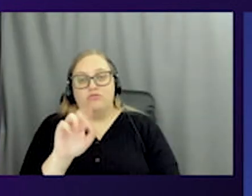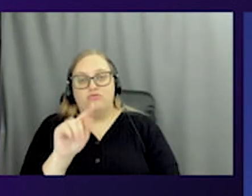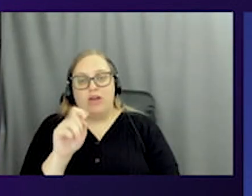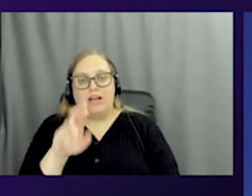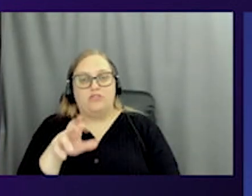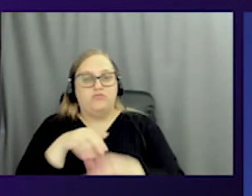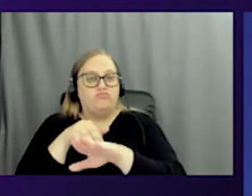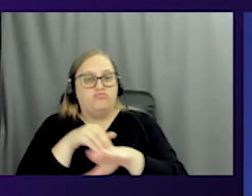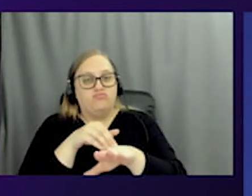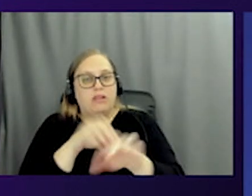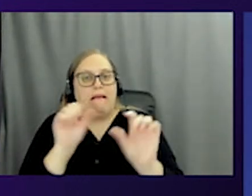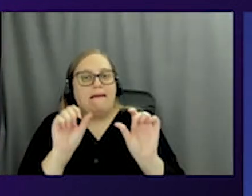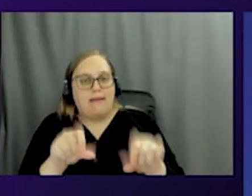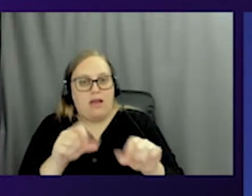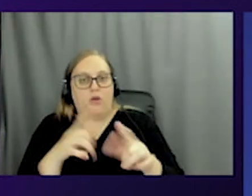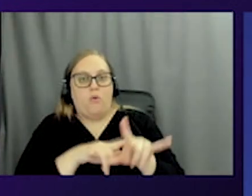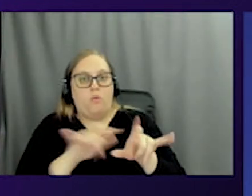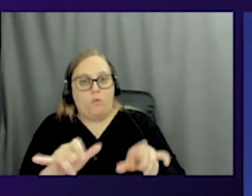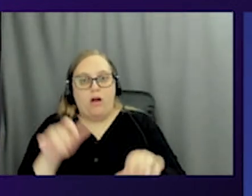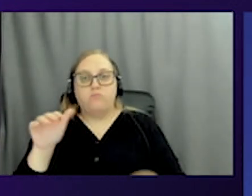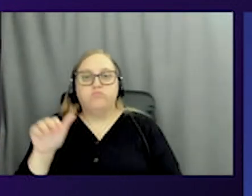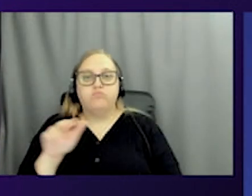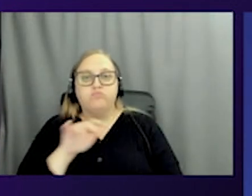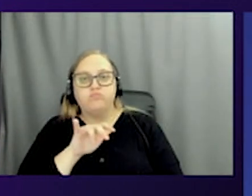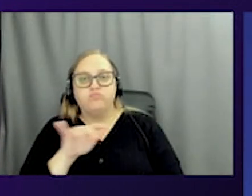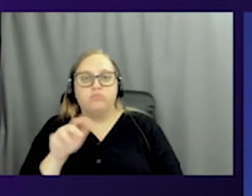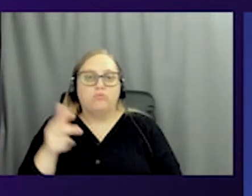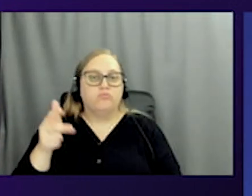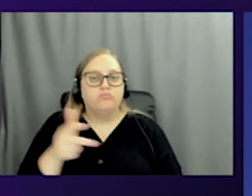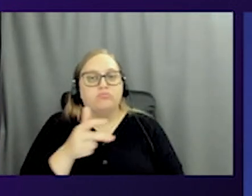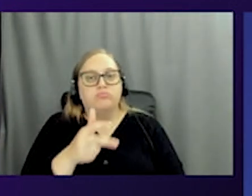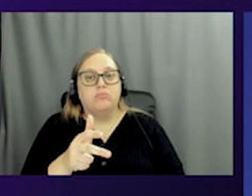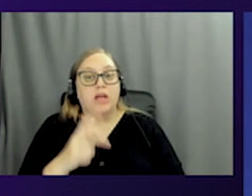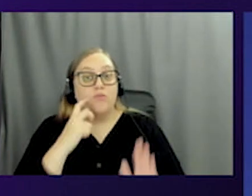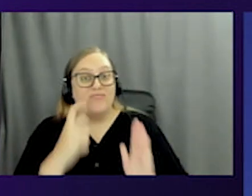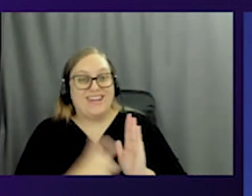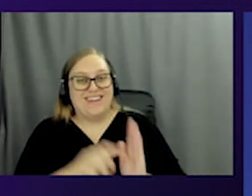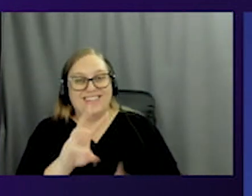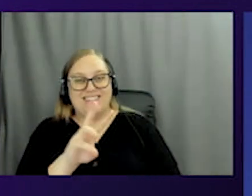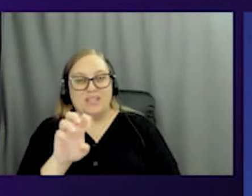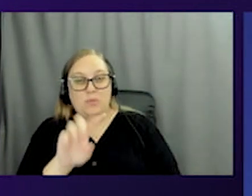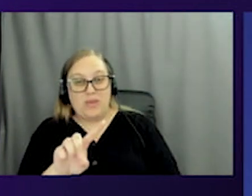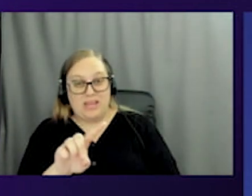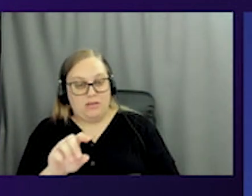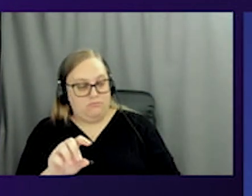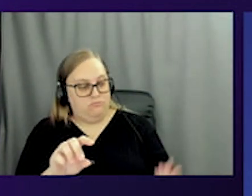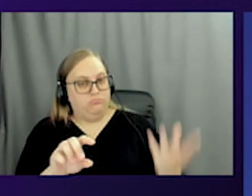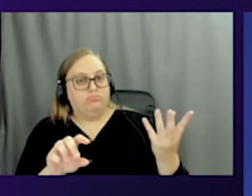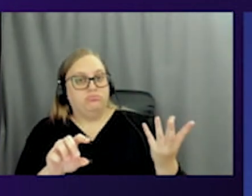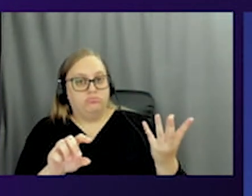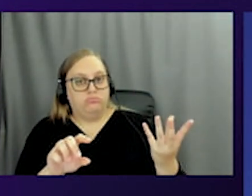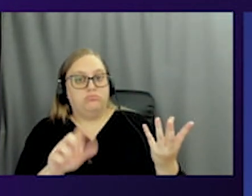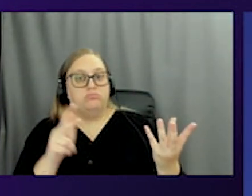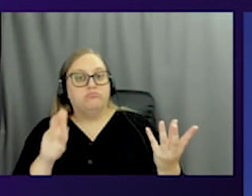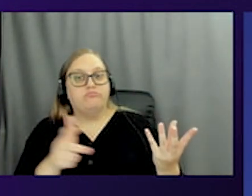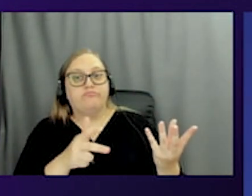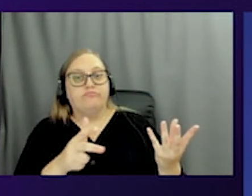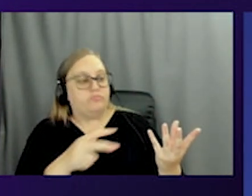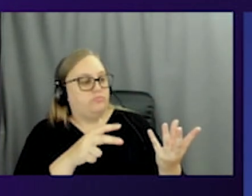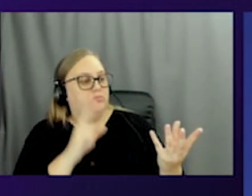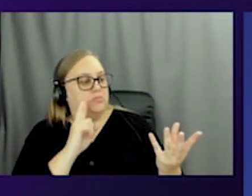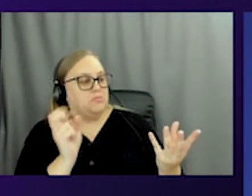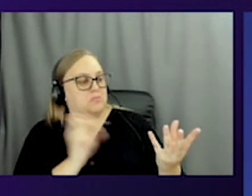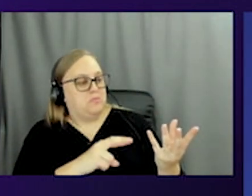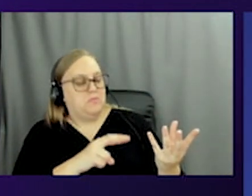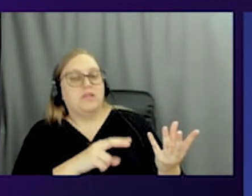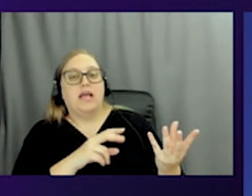as the tractor is driving across the field, recognize the weed and spot spray the particular weed. Rather than blanket